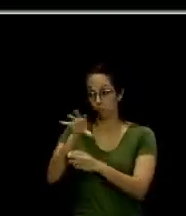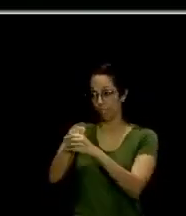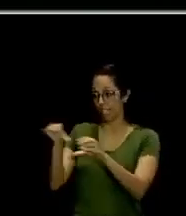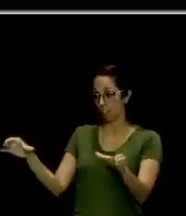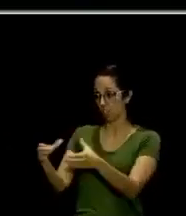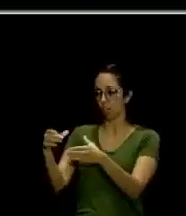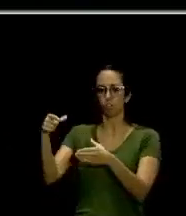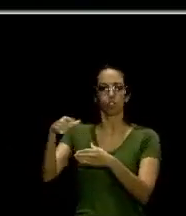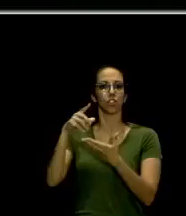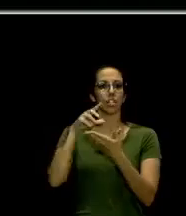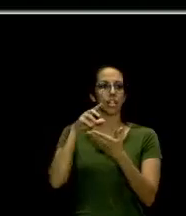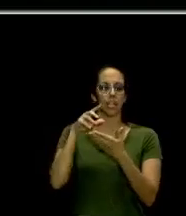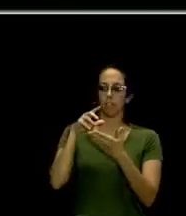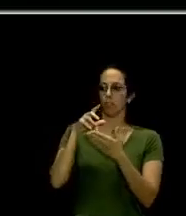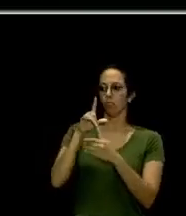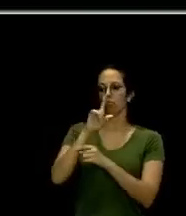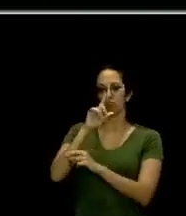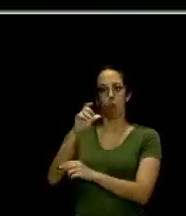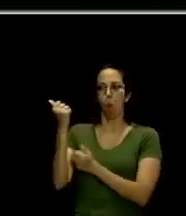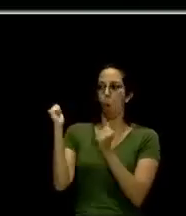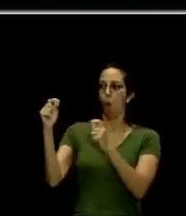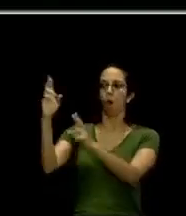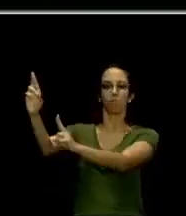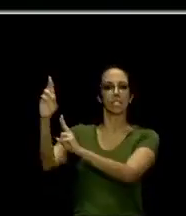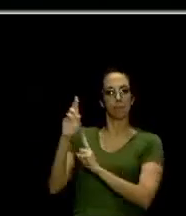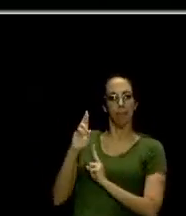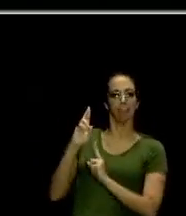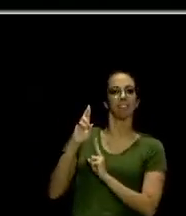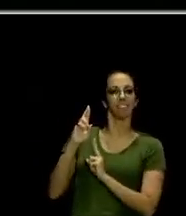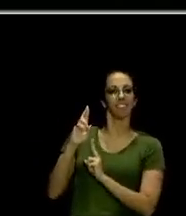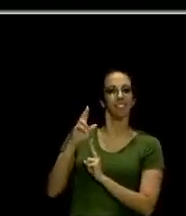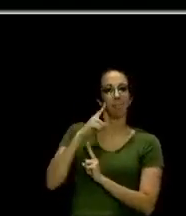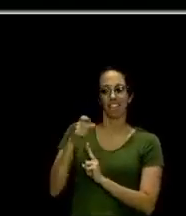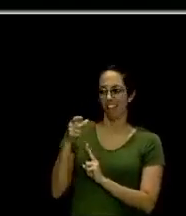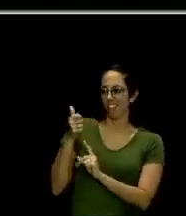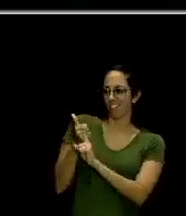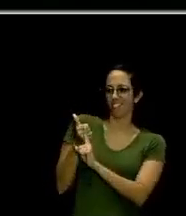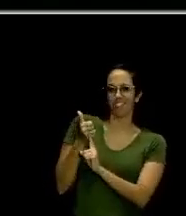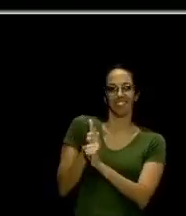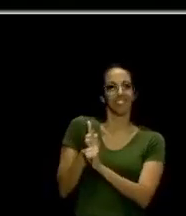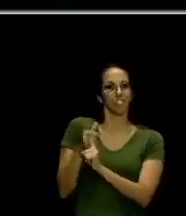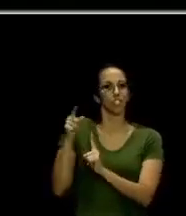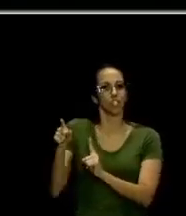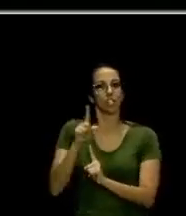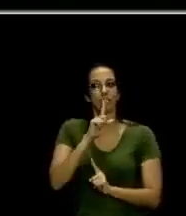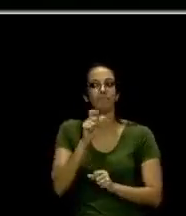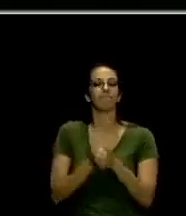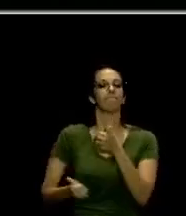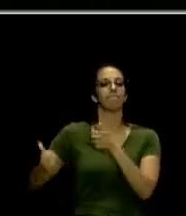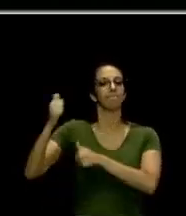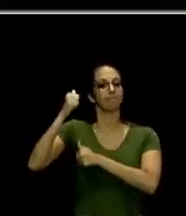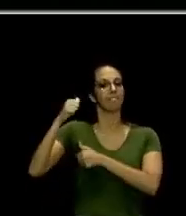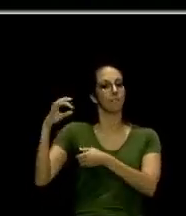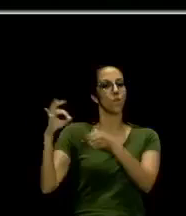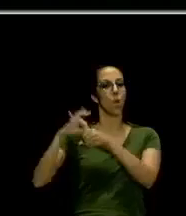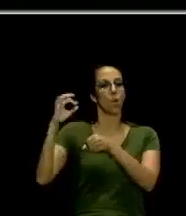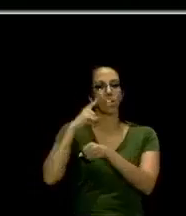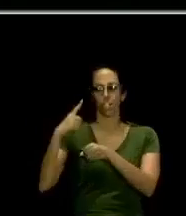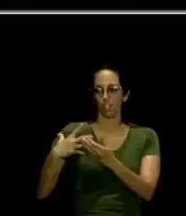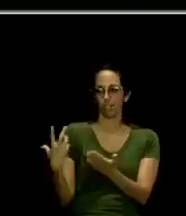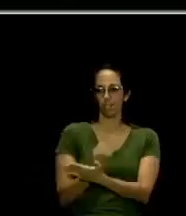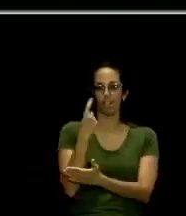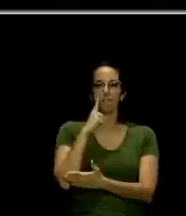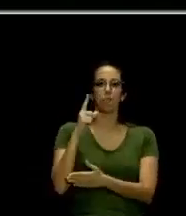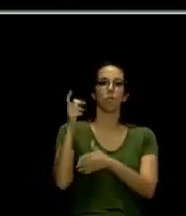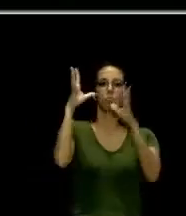one of her fellow senators, so that she was ultimately elected and voted on to become the president of the